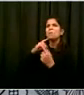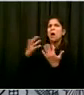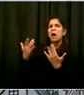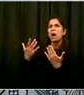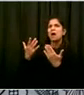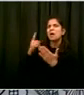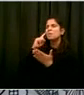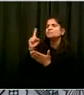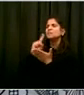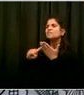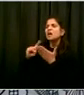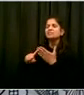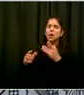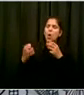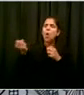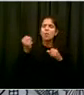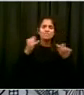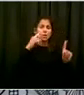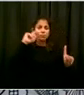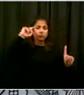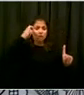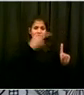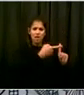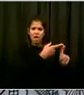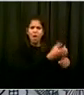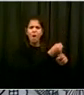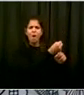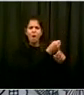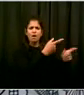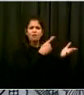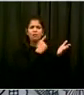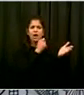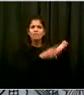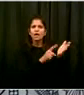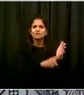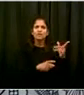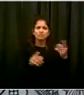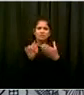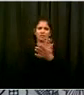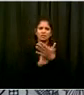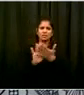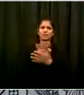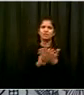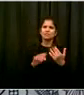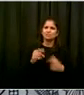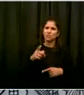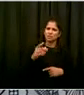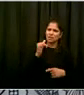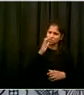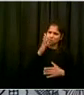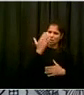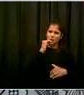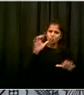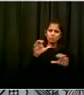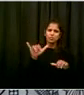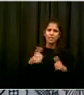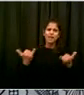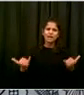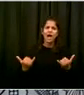You can easily ask Commissioner Kay if you were really determined to find out why this happened. Yeah.